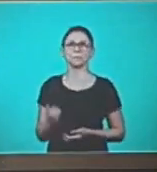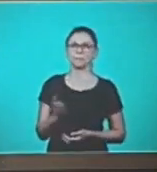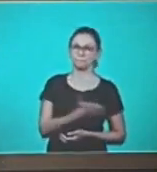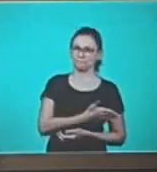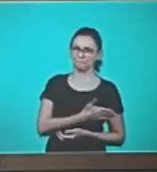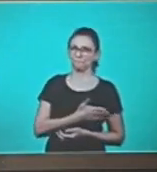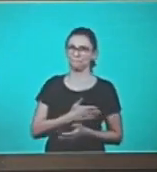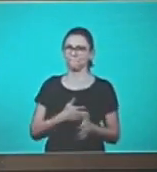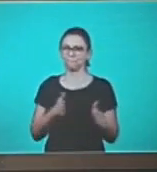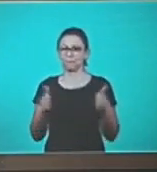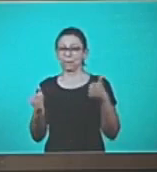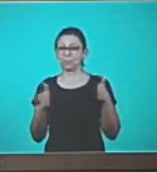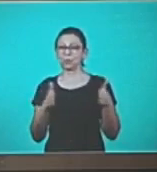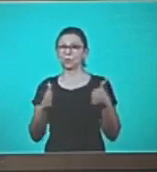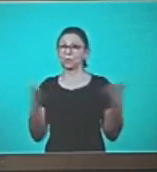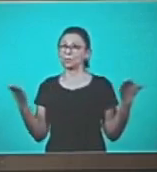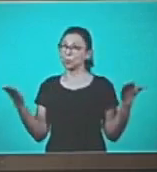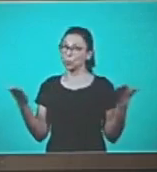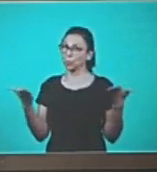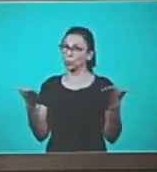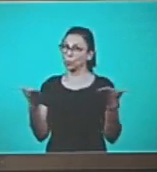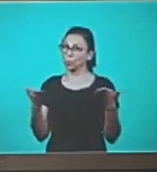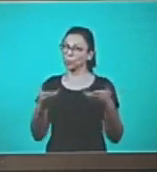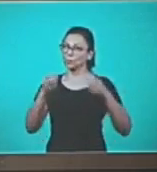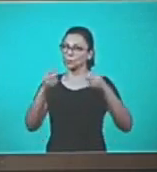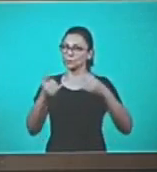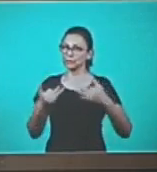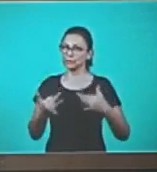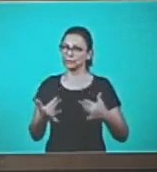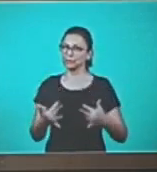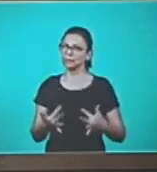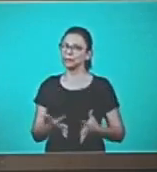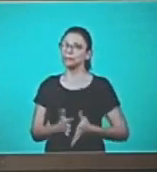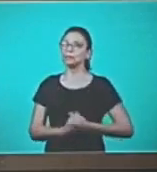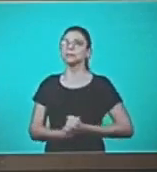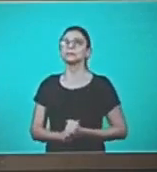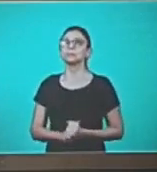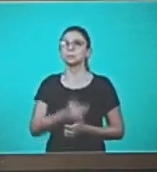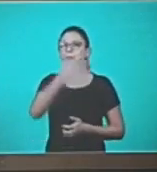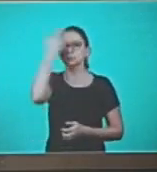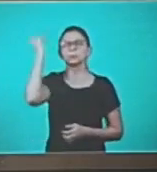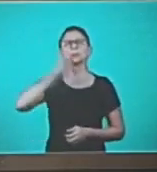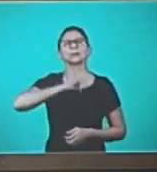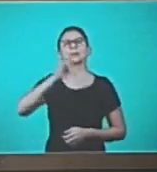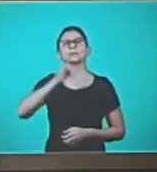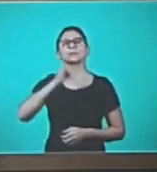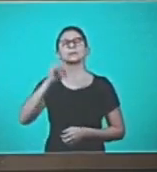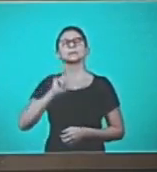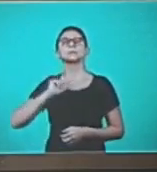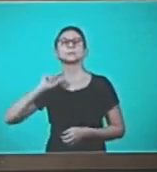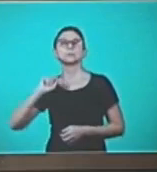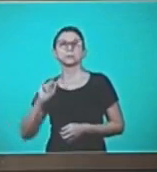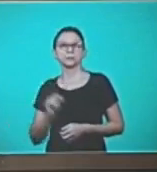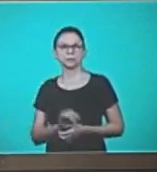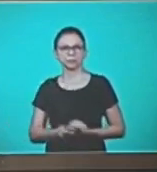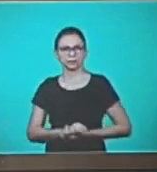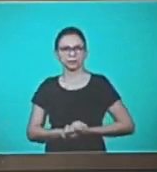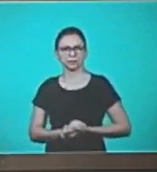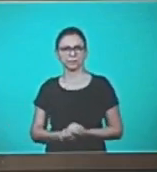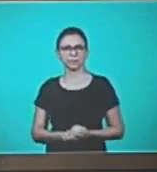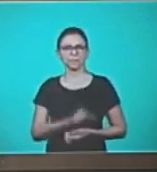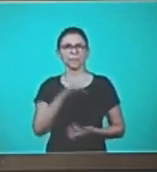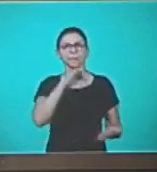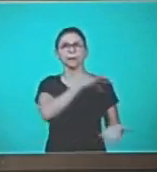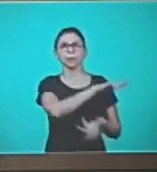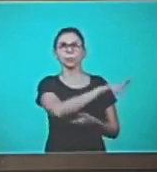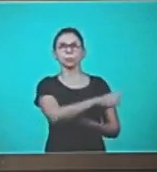a prophetic time. The night is out there. Nobody sees anything. We're telling everyone, everybody knows. So the dark cloud